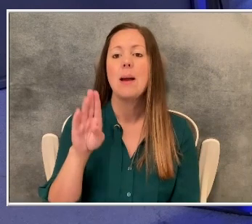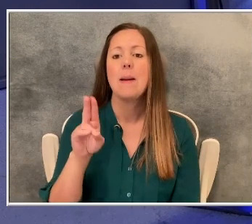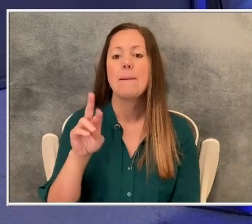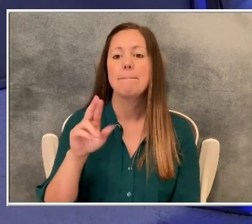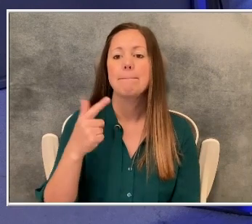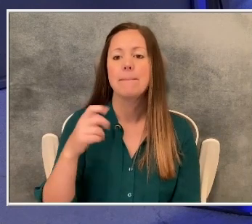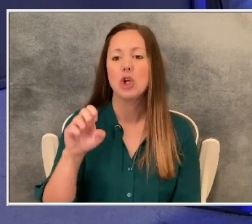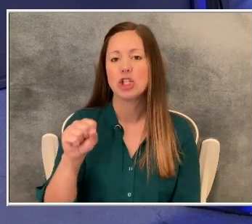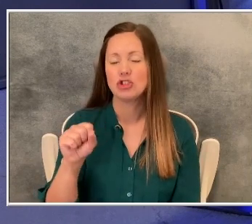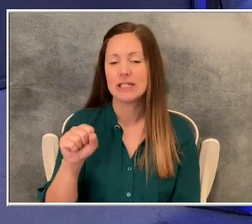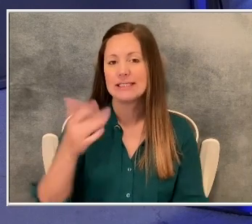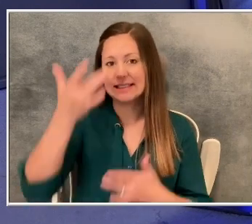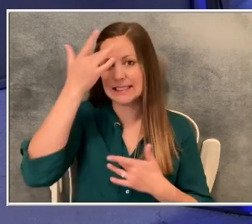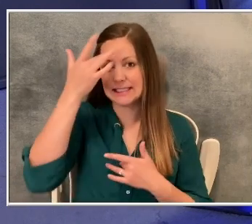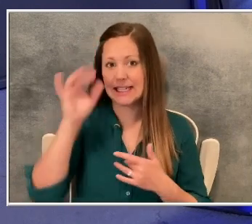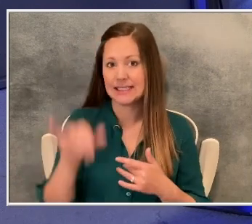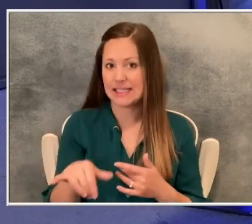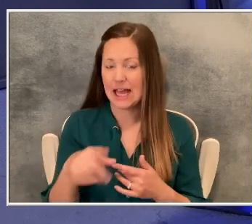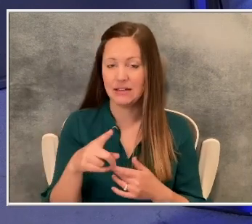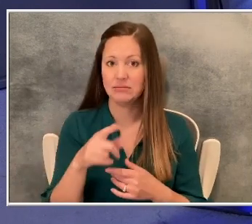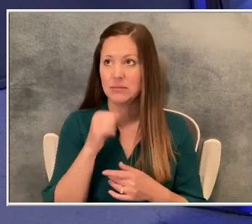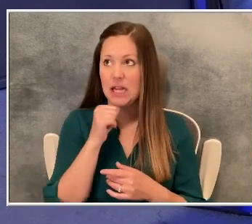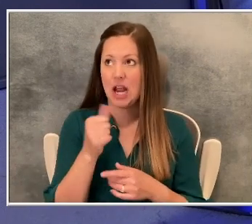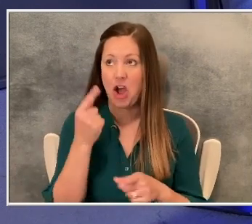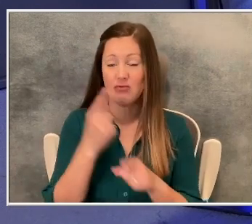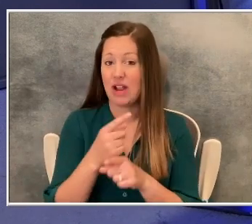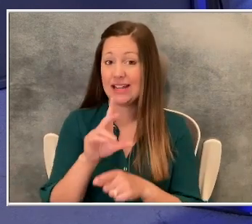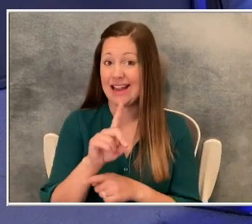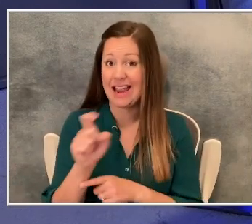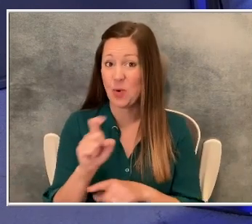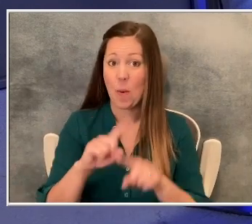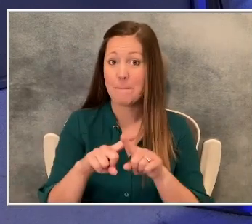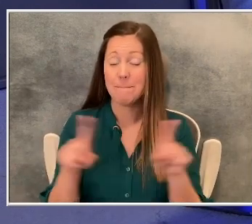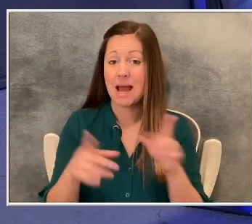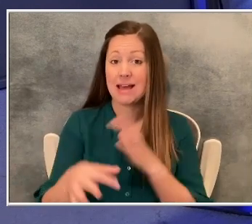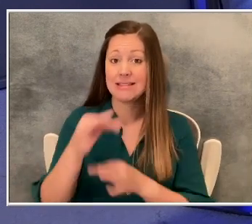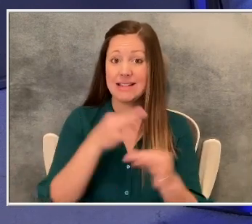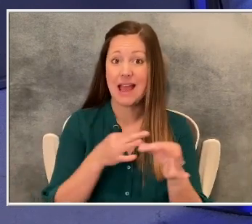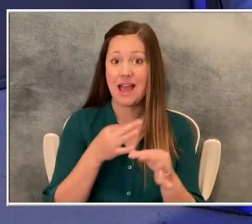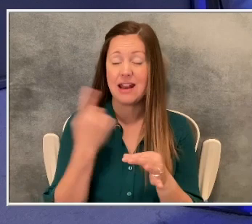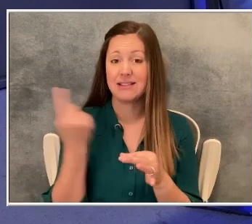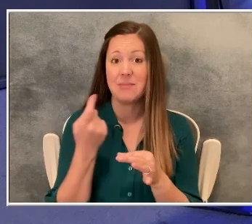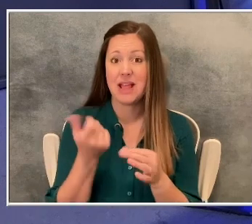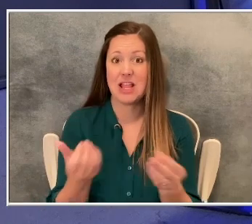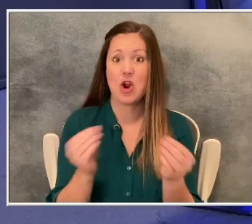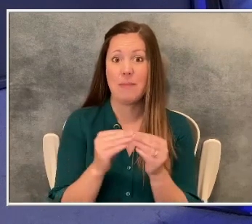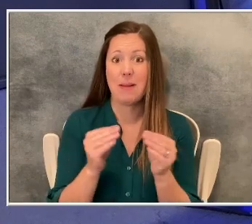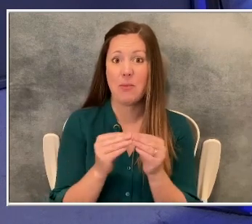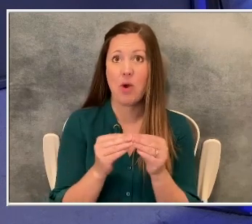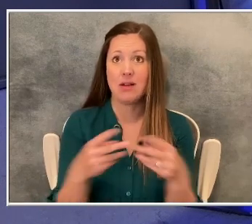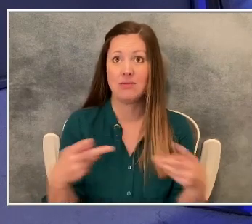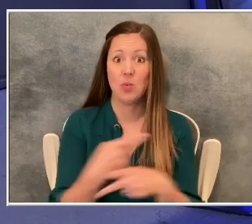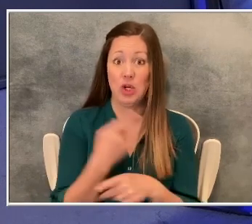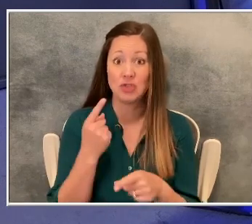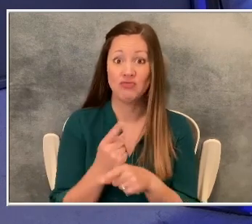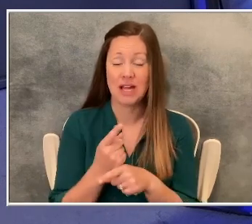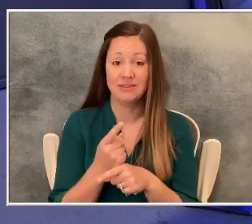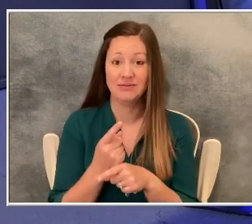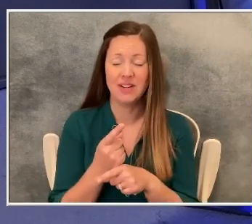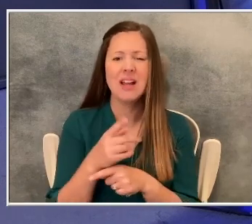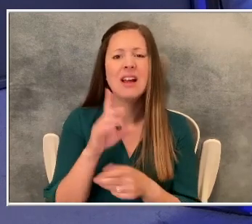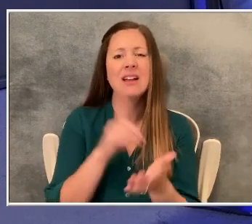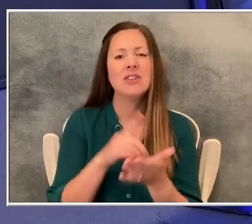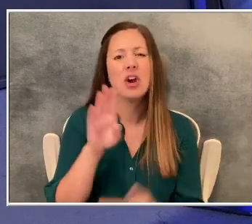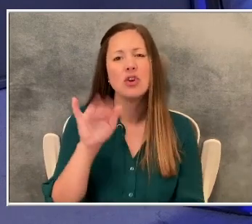that unfortunately was not the right diagnosis, but instead it was something a little more sinister, I guess. Yes. Dr. Biggs, what was your first meeting with